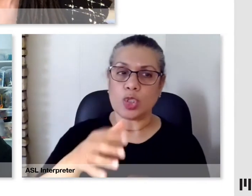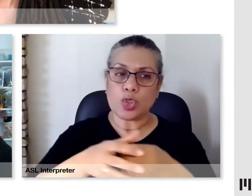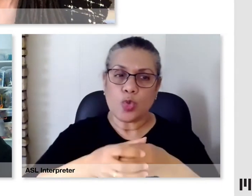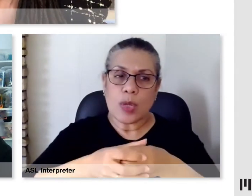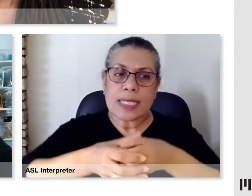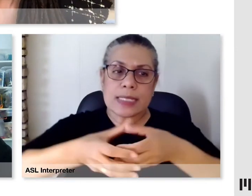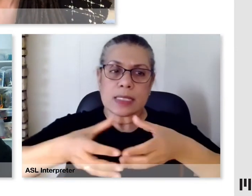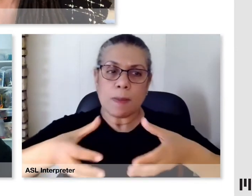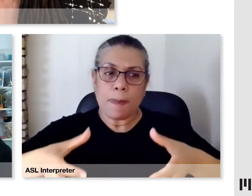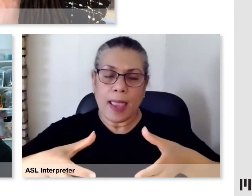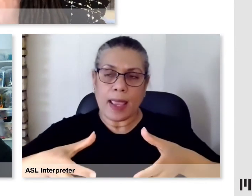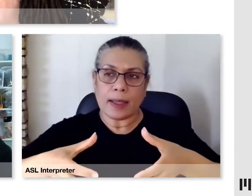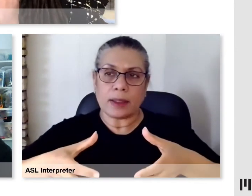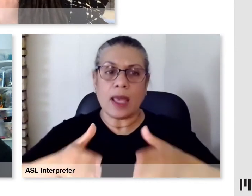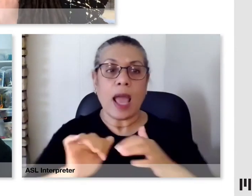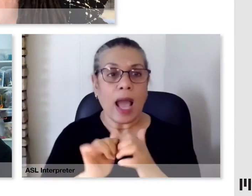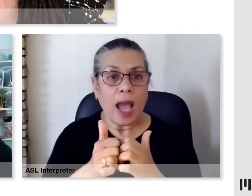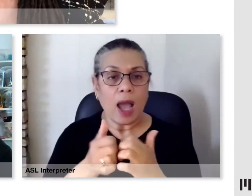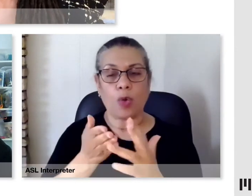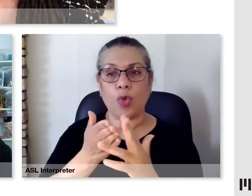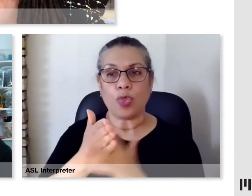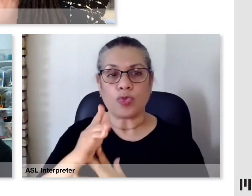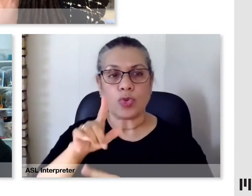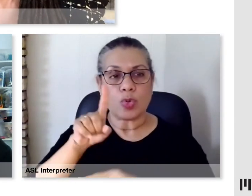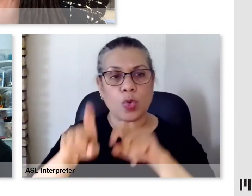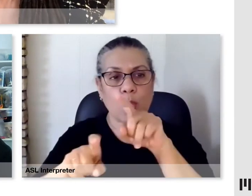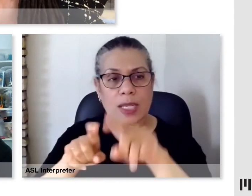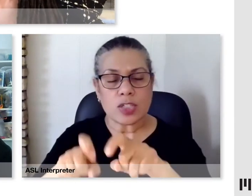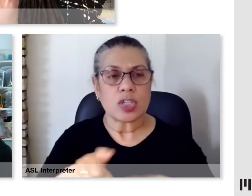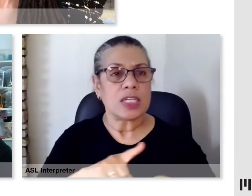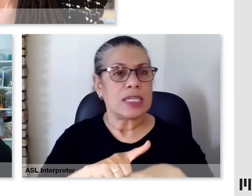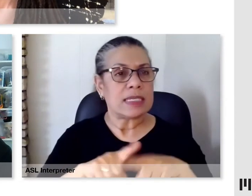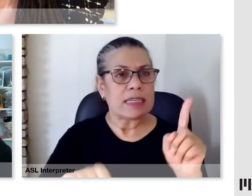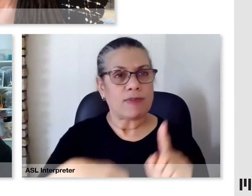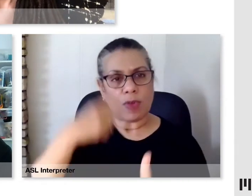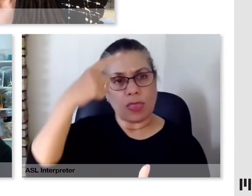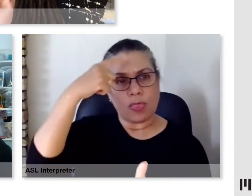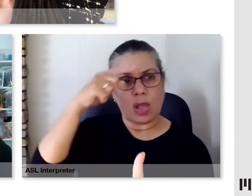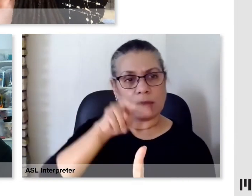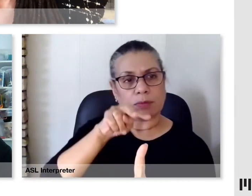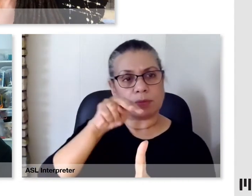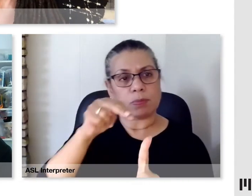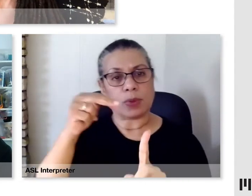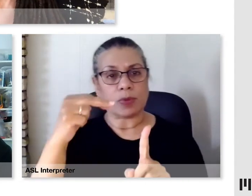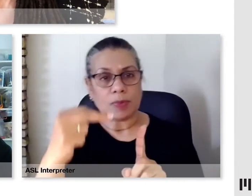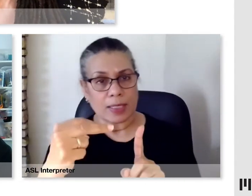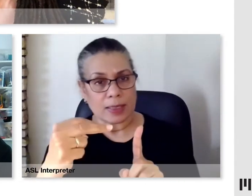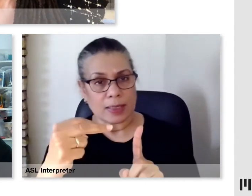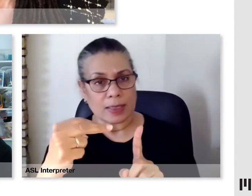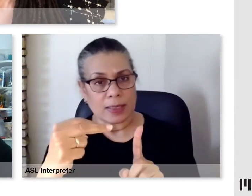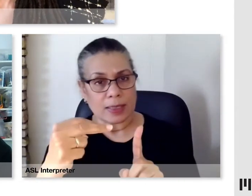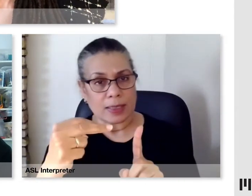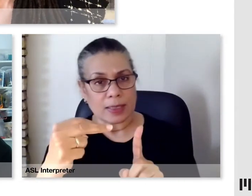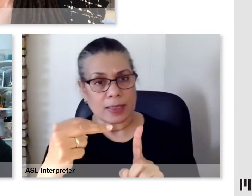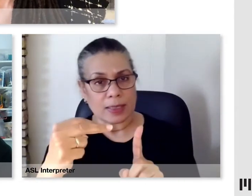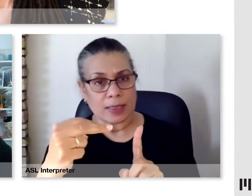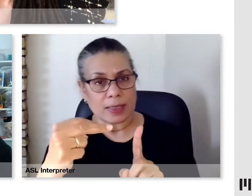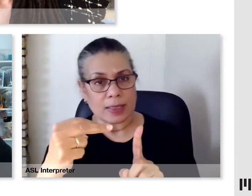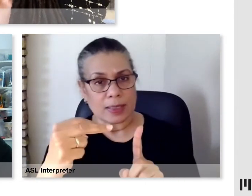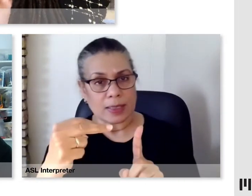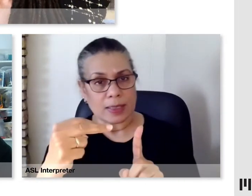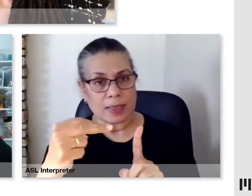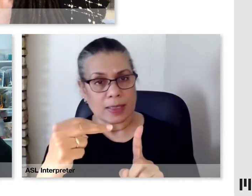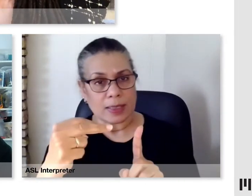the questions that are asked, through the different frameworks that are brought to bear, ethical and otherwise. And so again, to